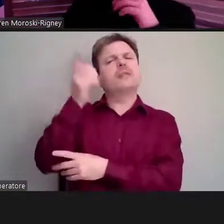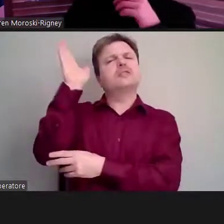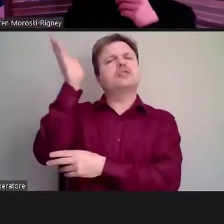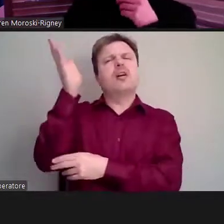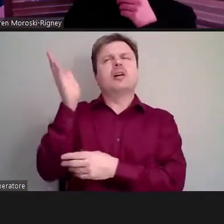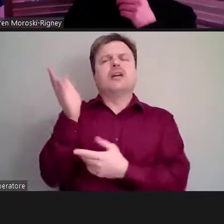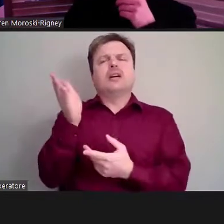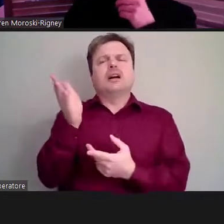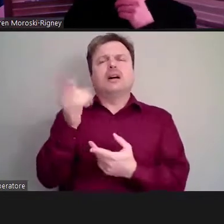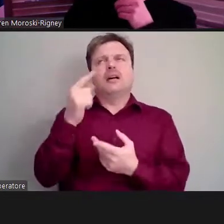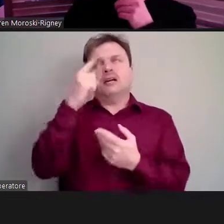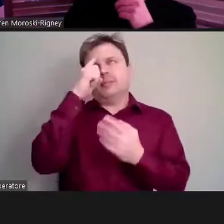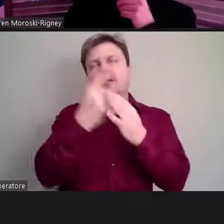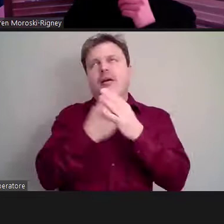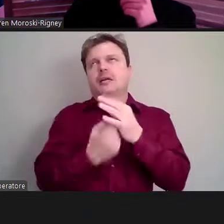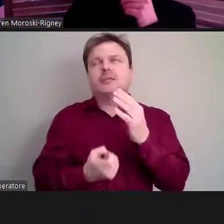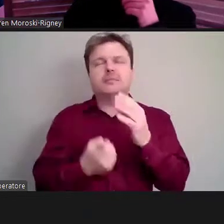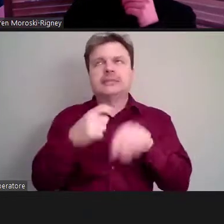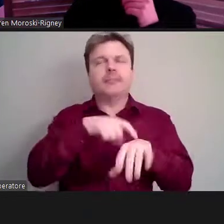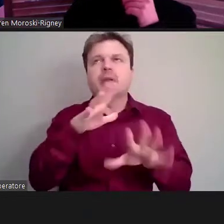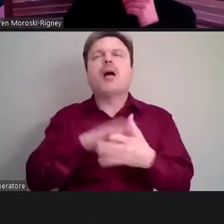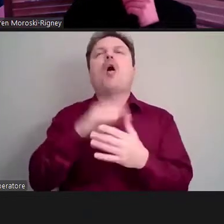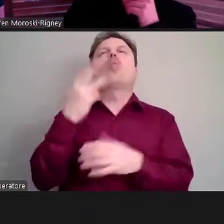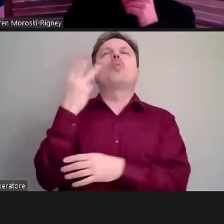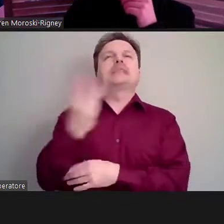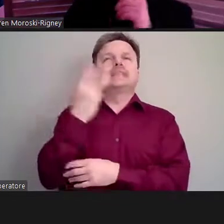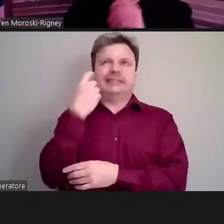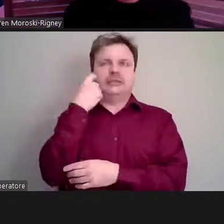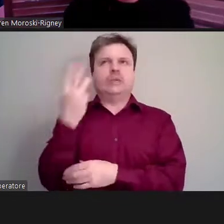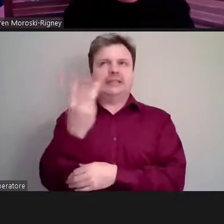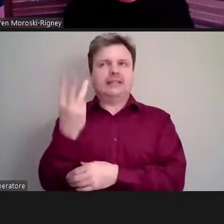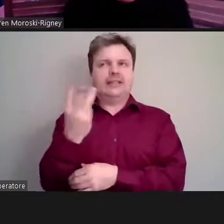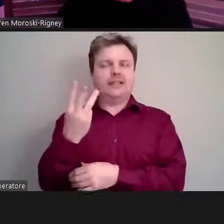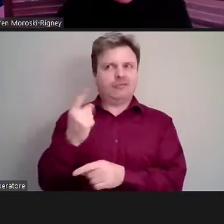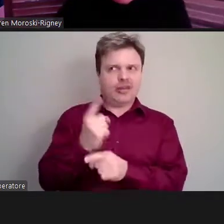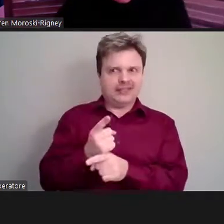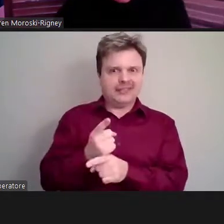I'm just losing all sense of time, Wednesday, right?